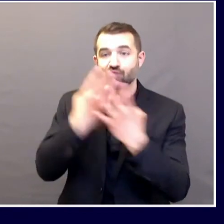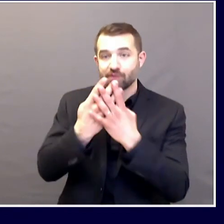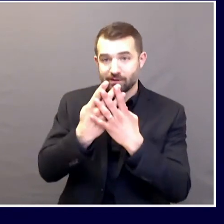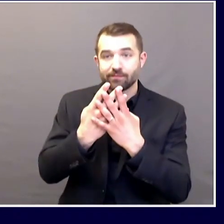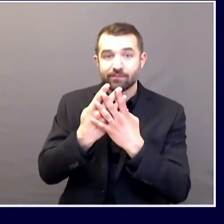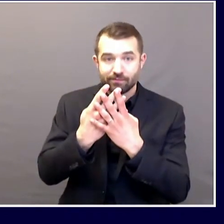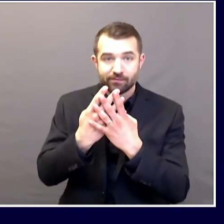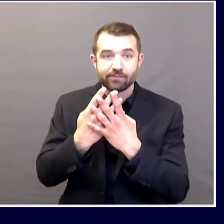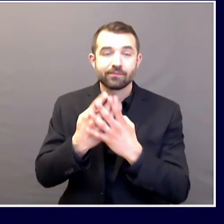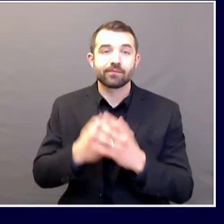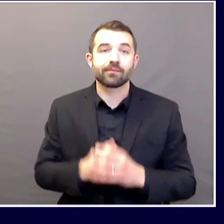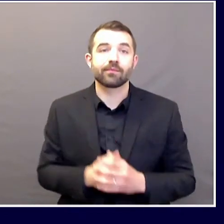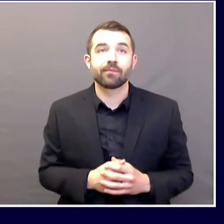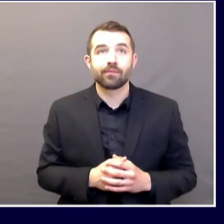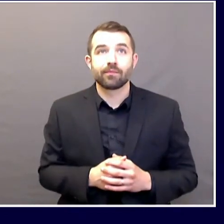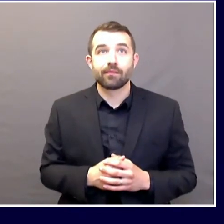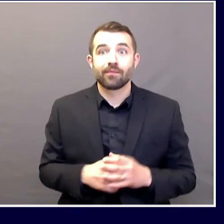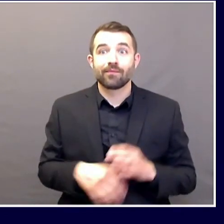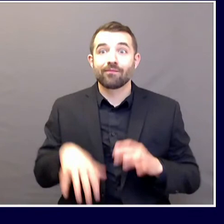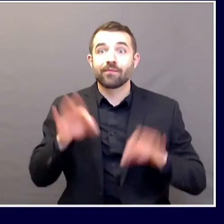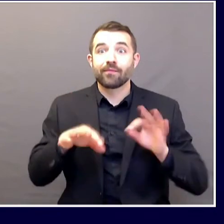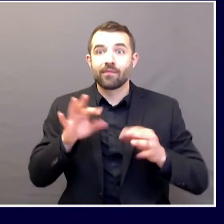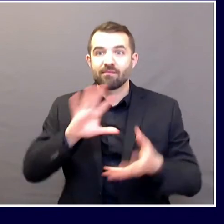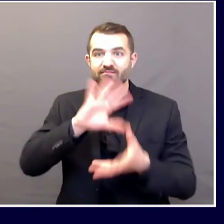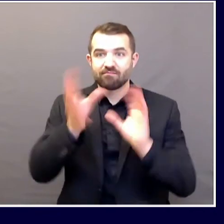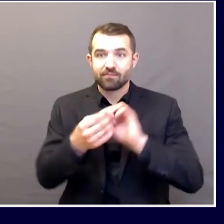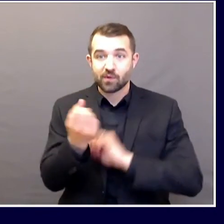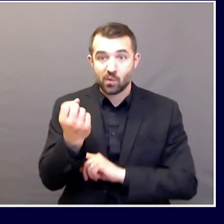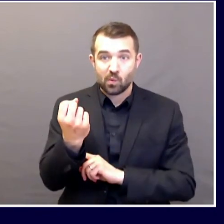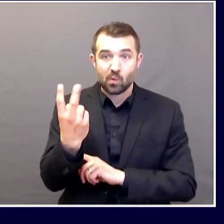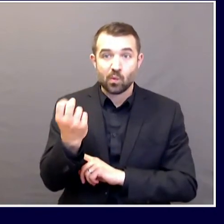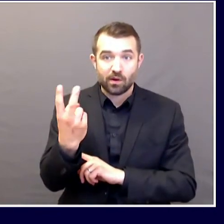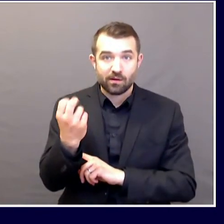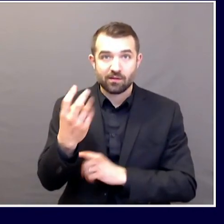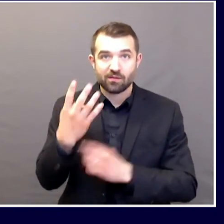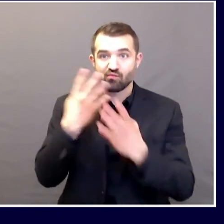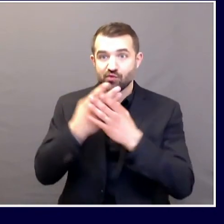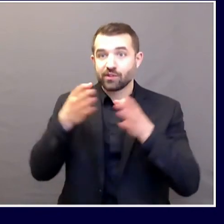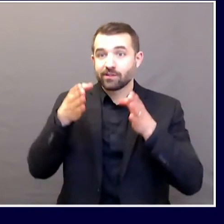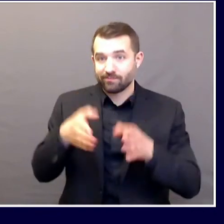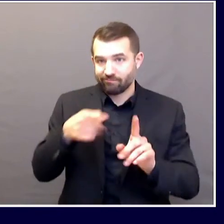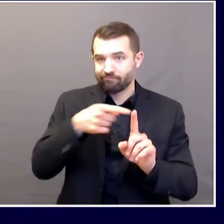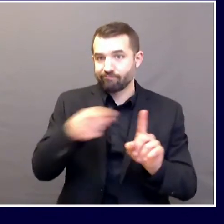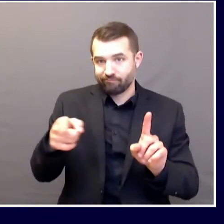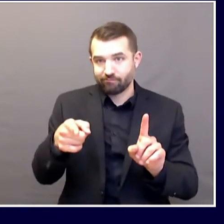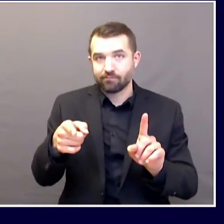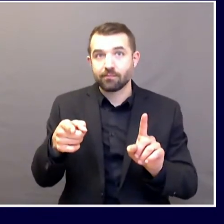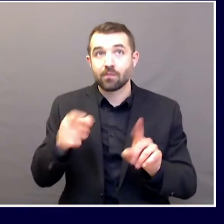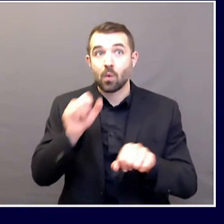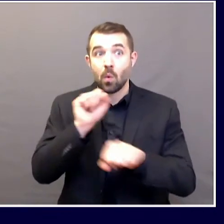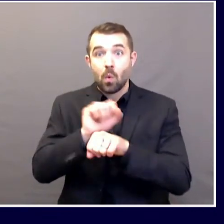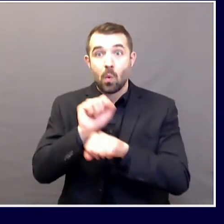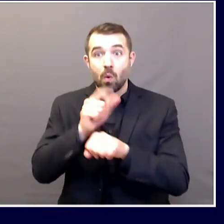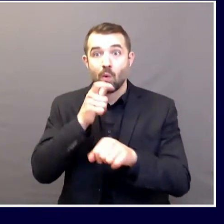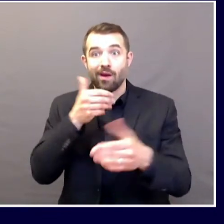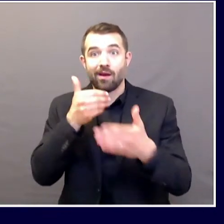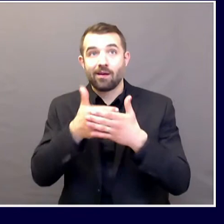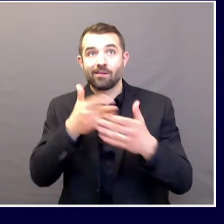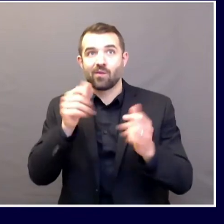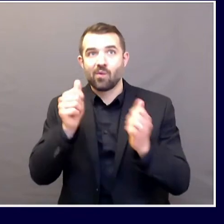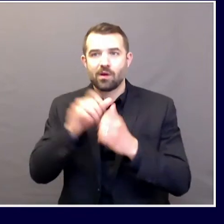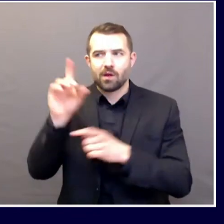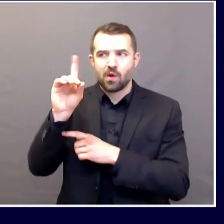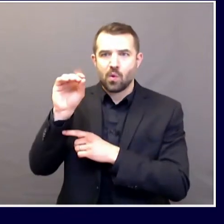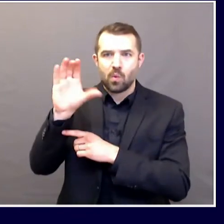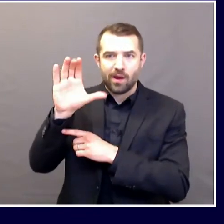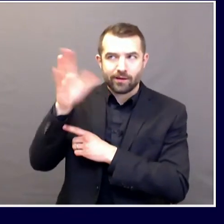cases among residents. We've been working very closely with the Department of Corrections, and in that respect have undertaken an